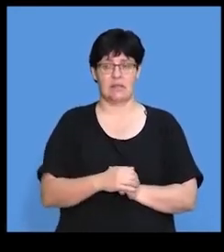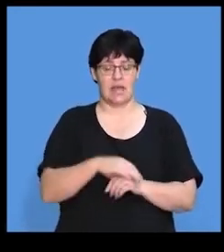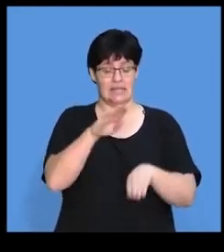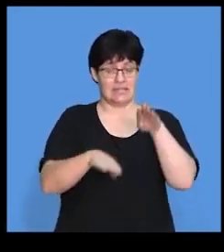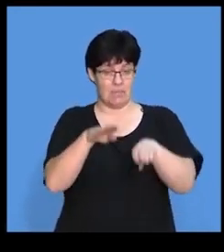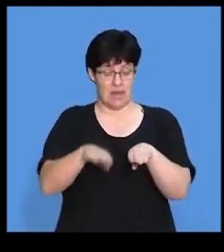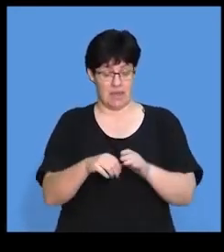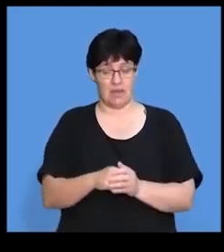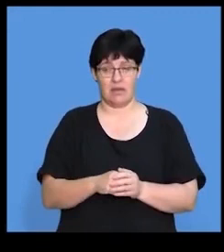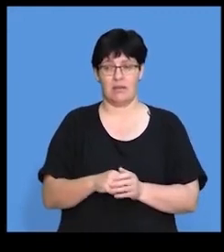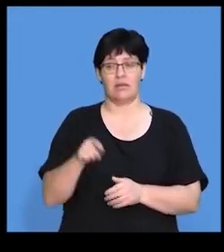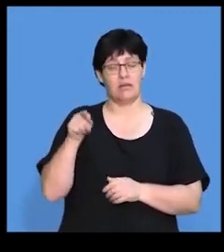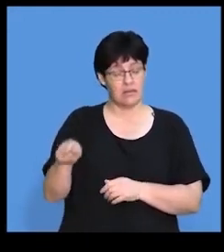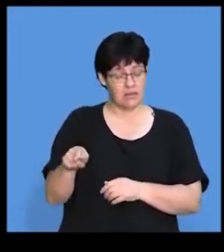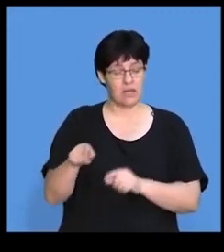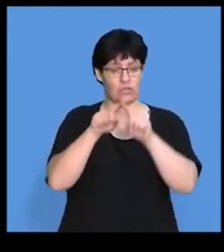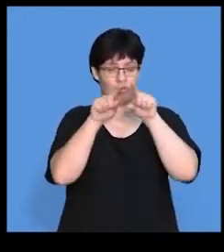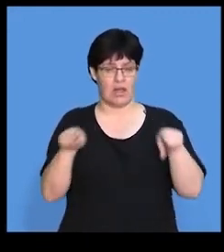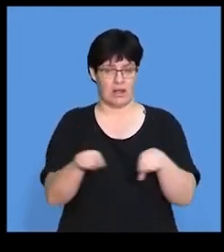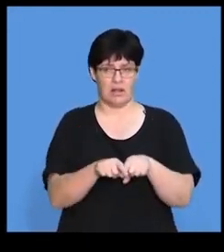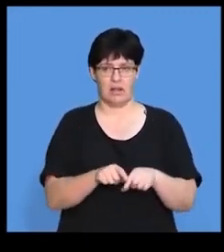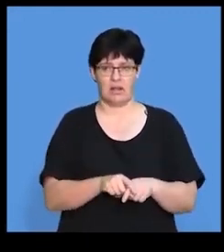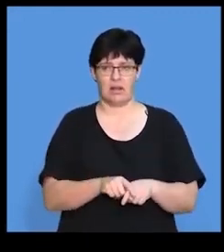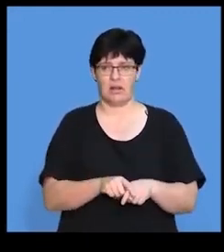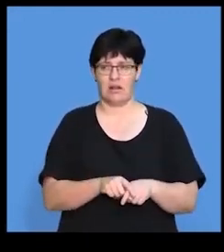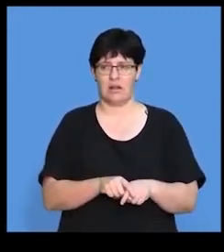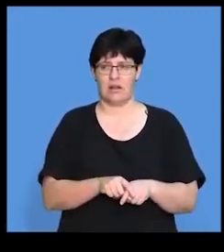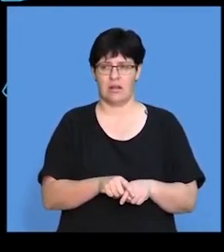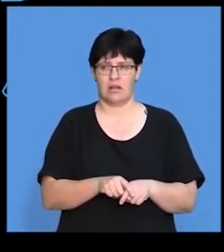APS is similar to